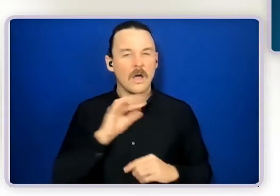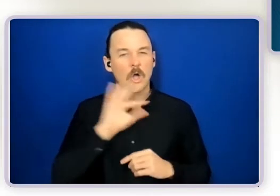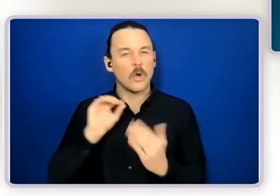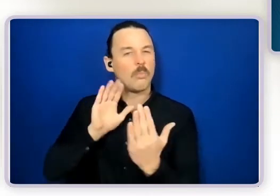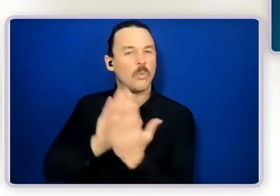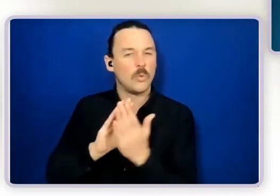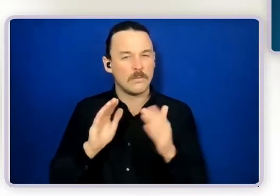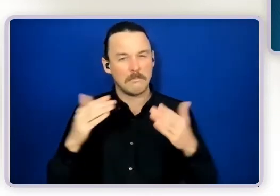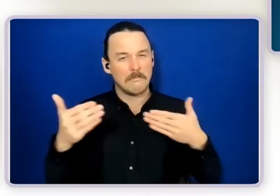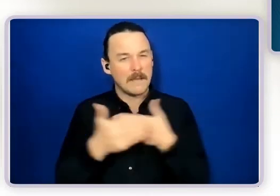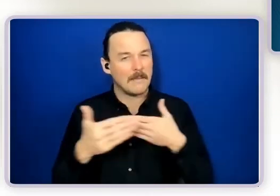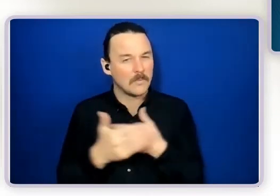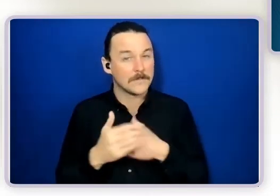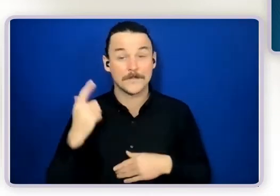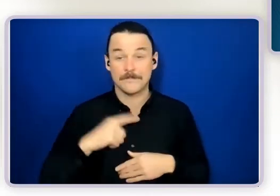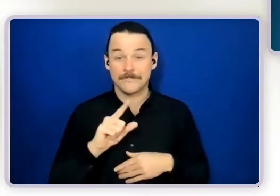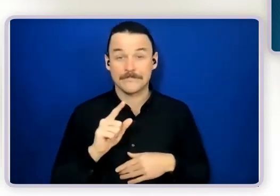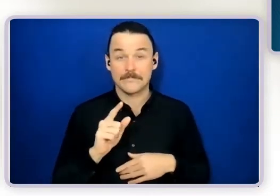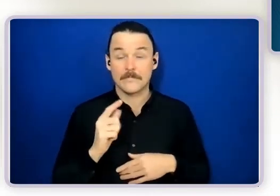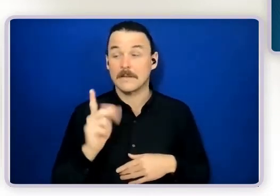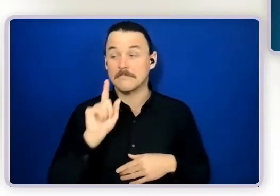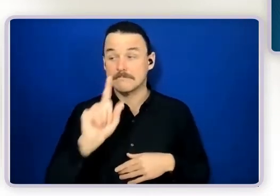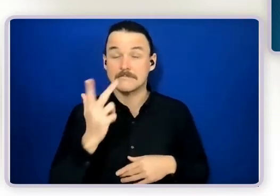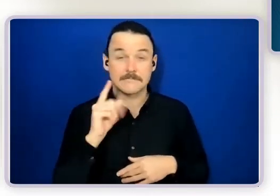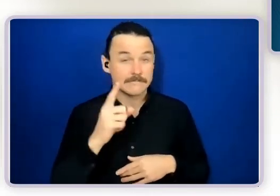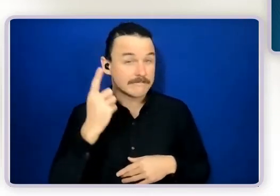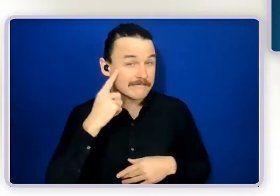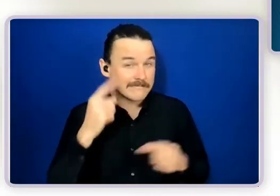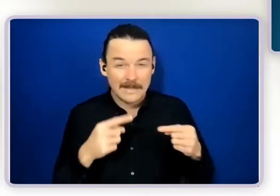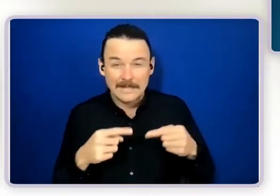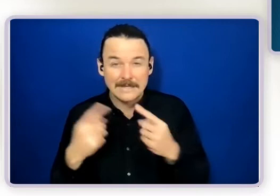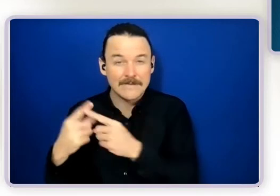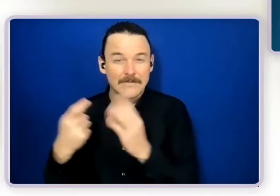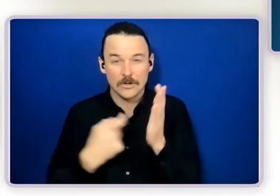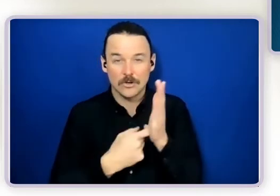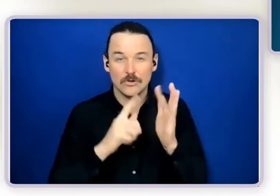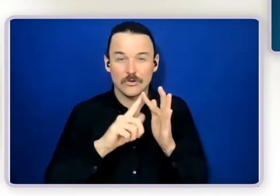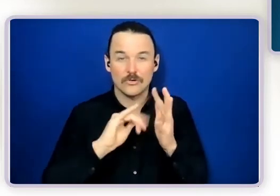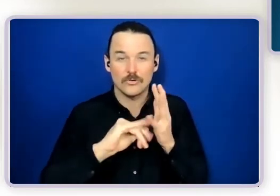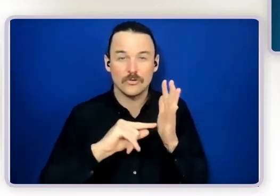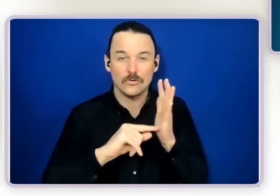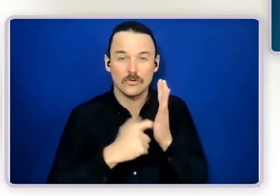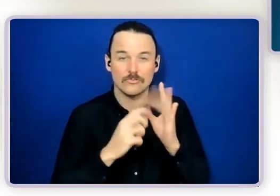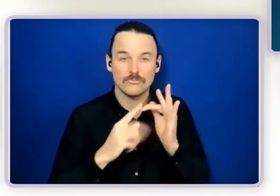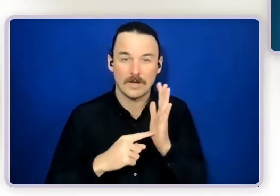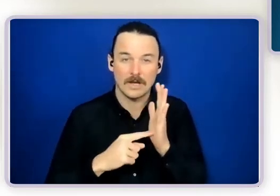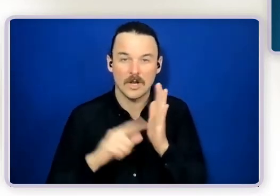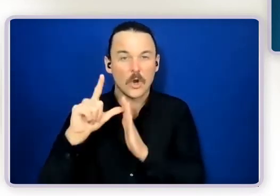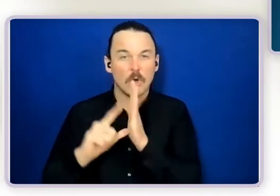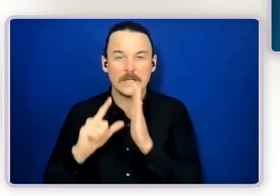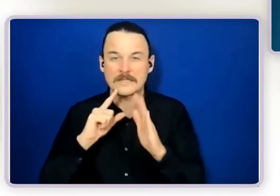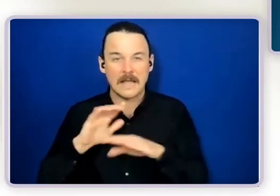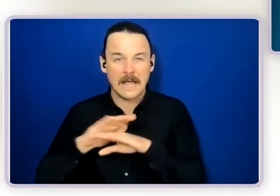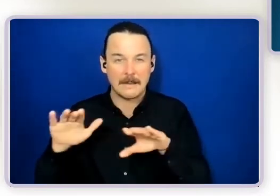of the different types of restraint that are prohibited, there's not much left. And I'm not